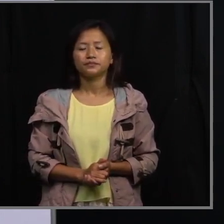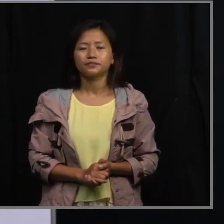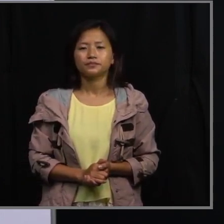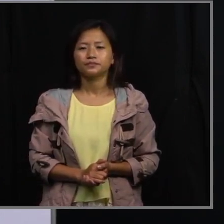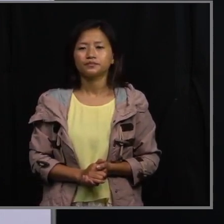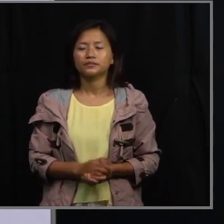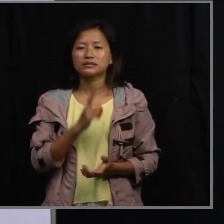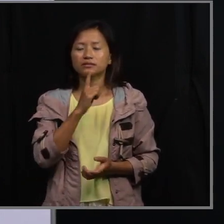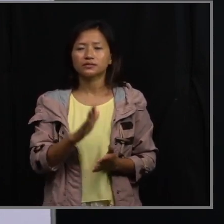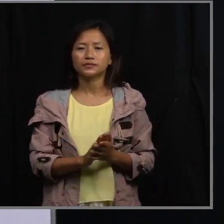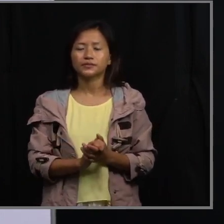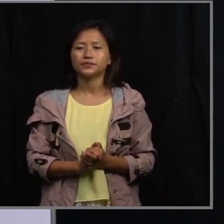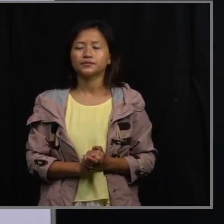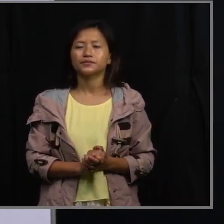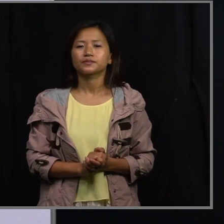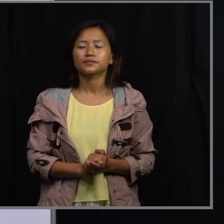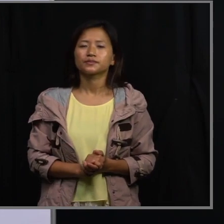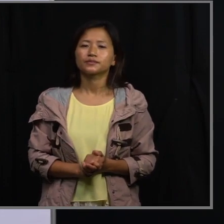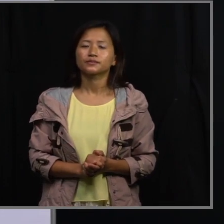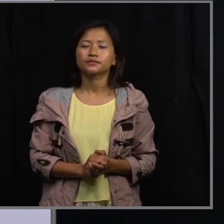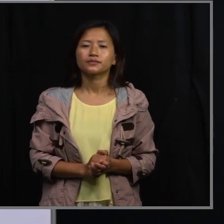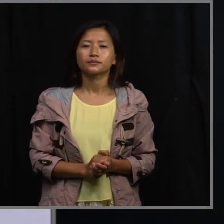okay, let me tell you